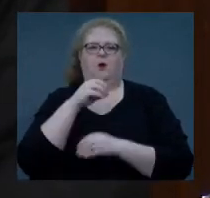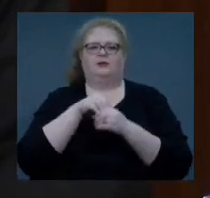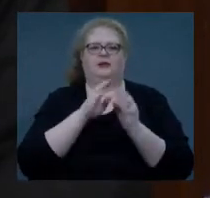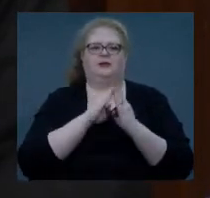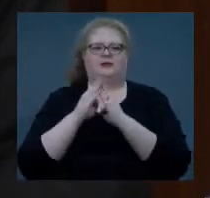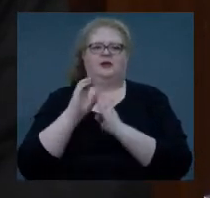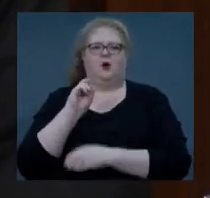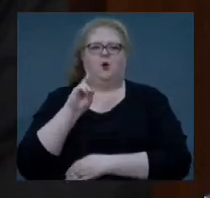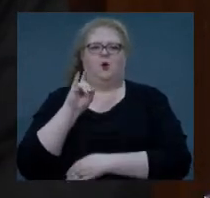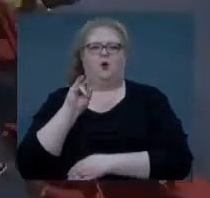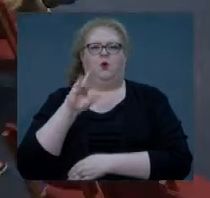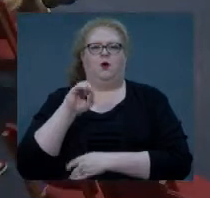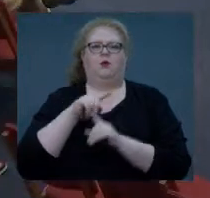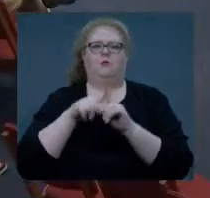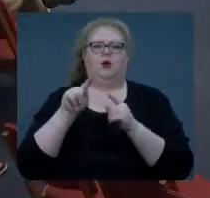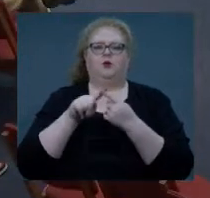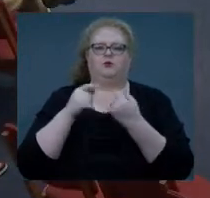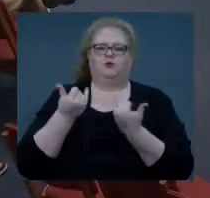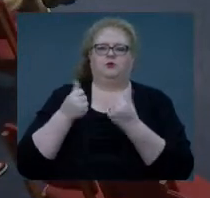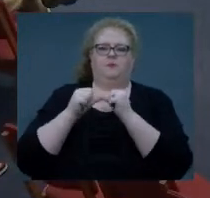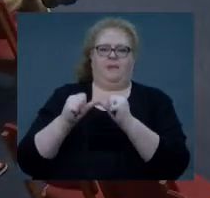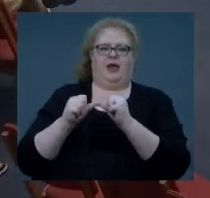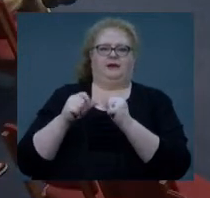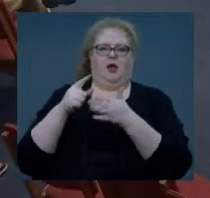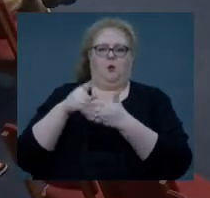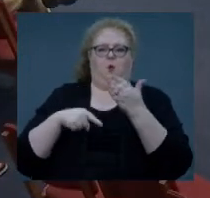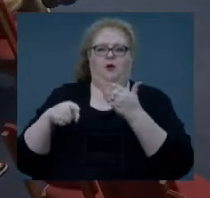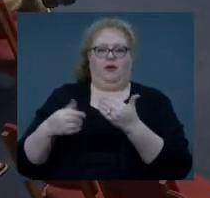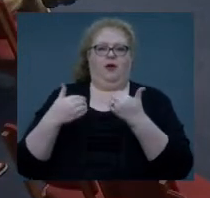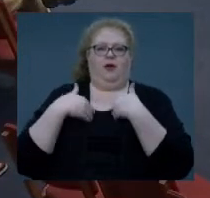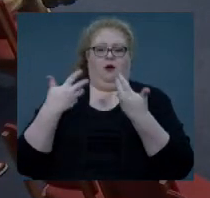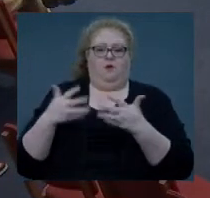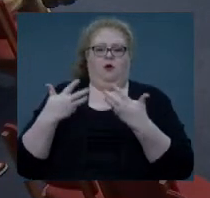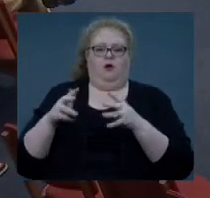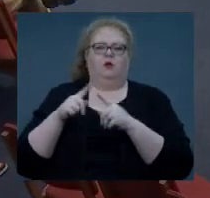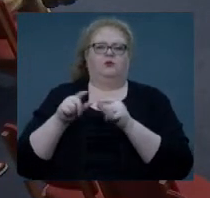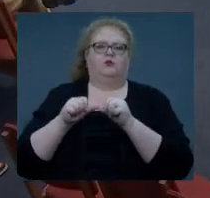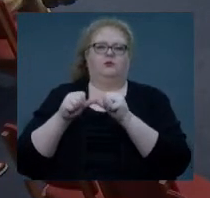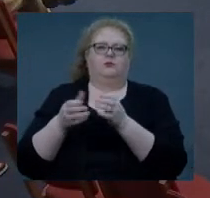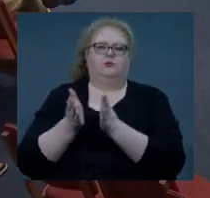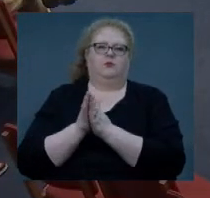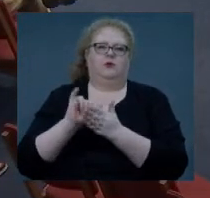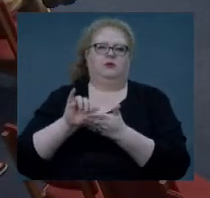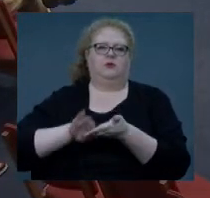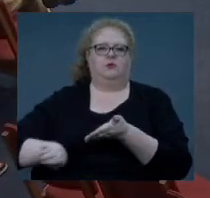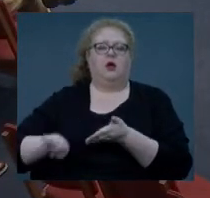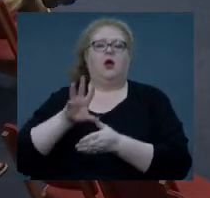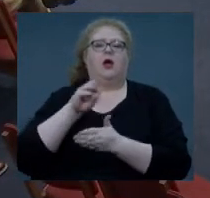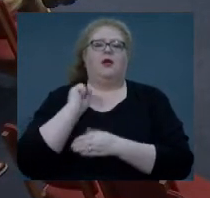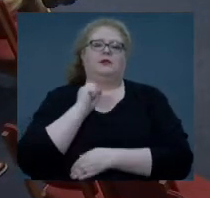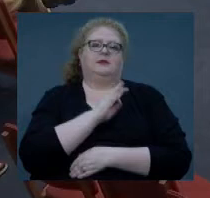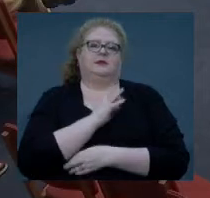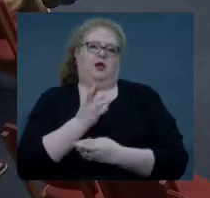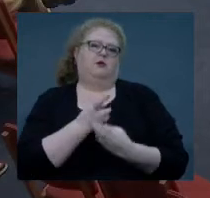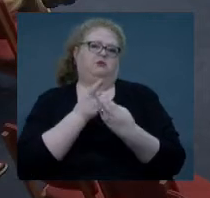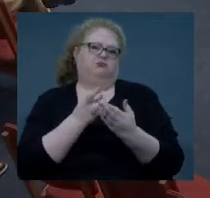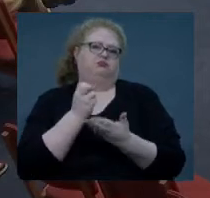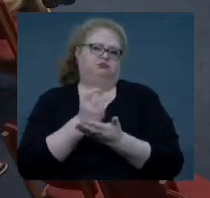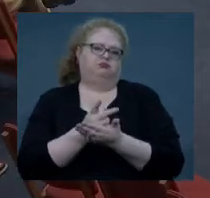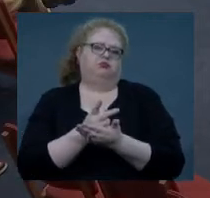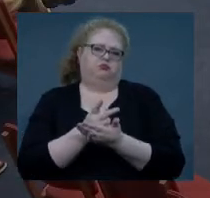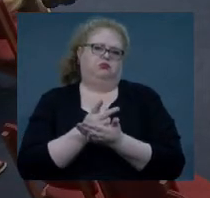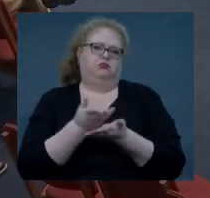order to maintain the existing driveways, they're requesting this variance. Staff is is recommending approval of